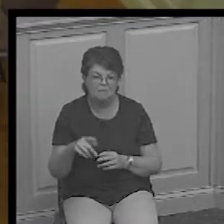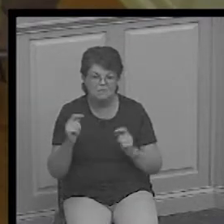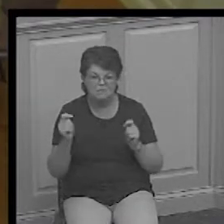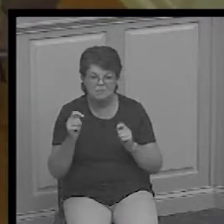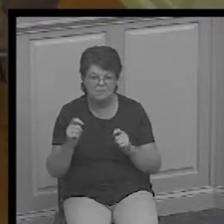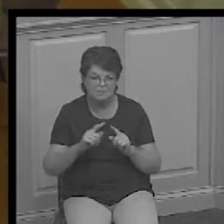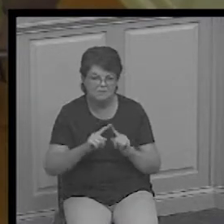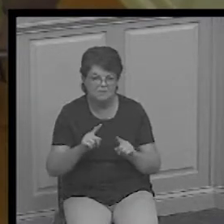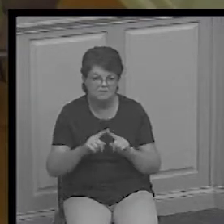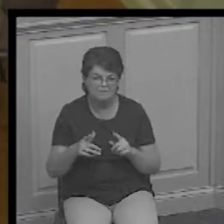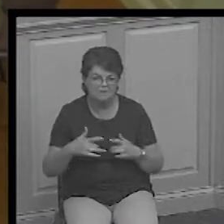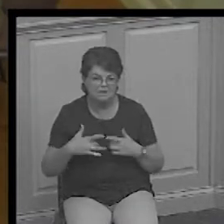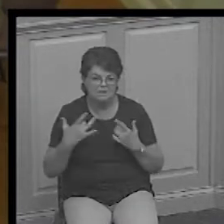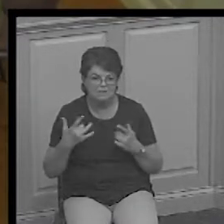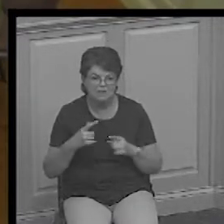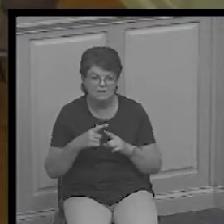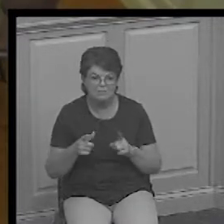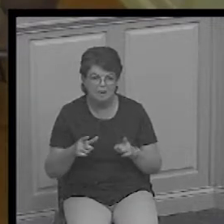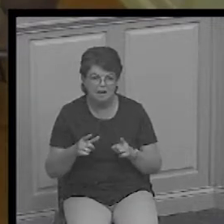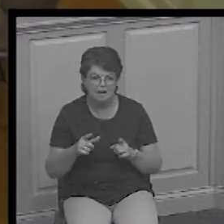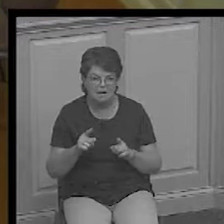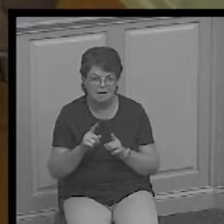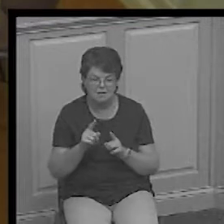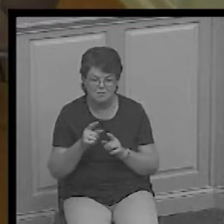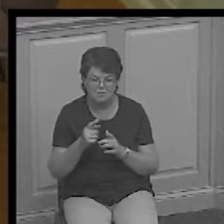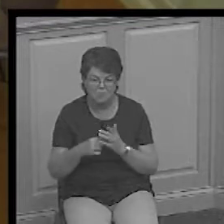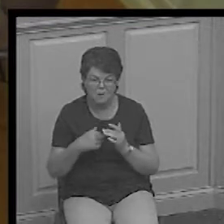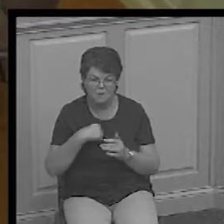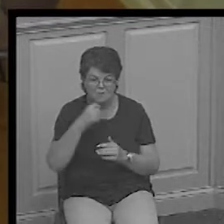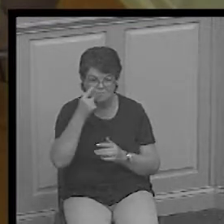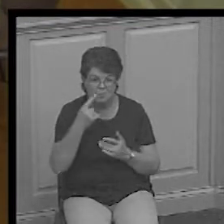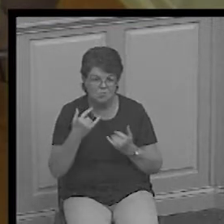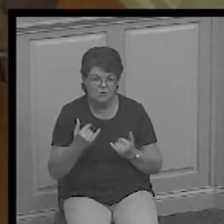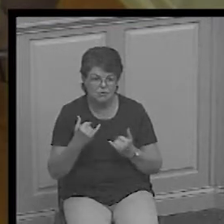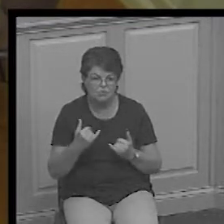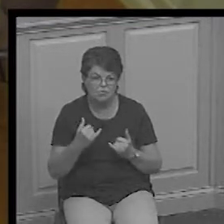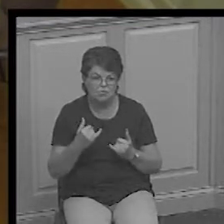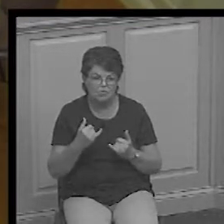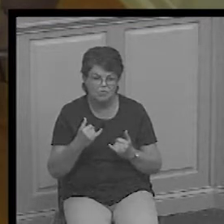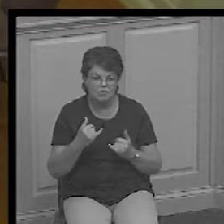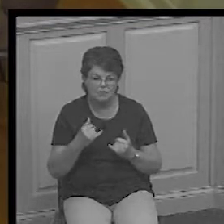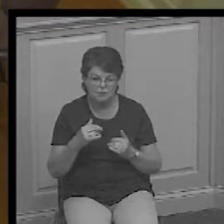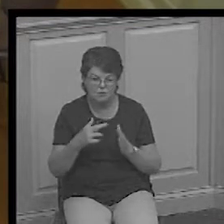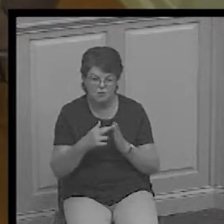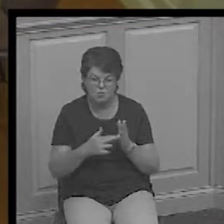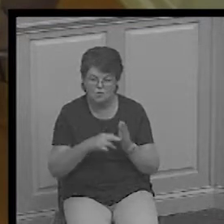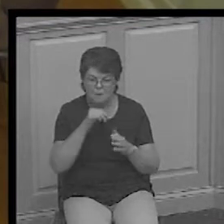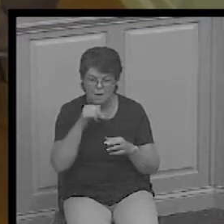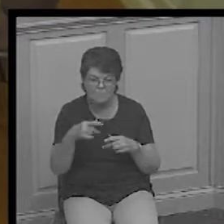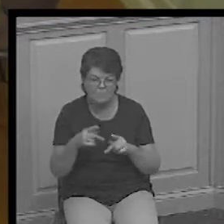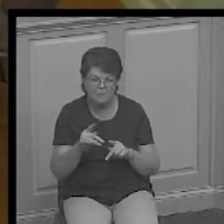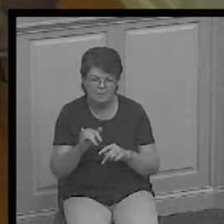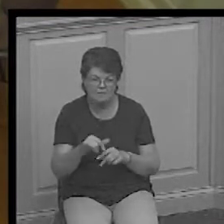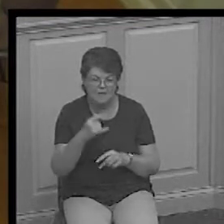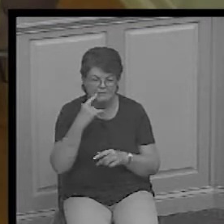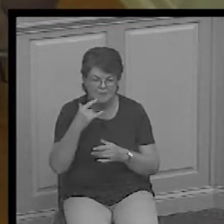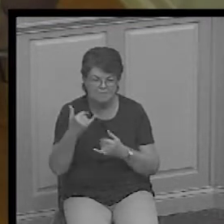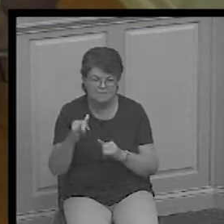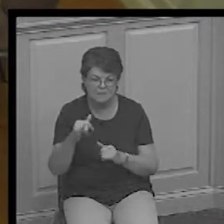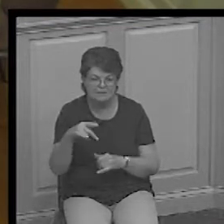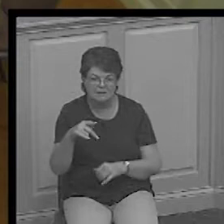different events, but as far as I understand, the current regulations prevented any of that. So I think there's still some P and Z in